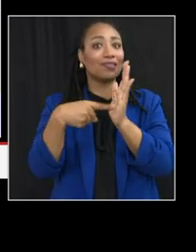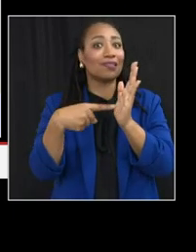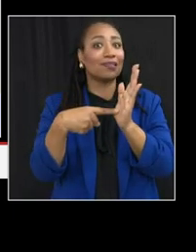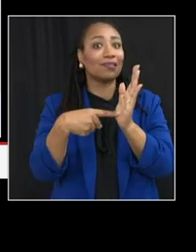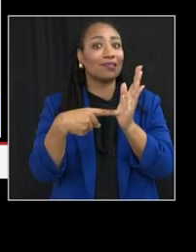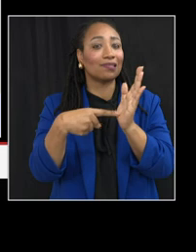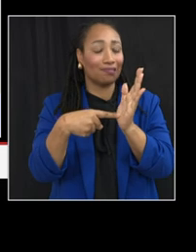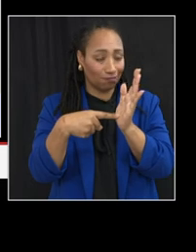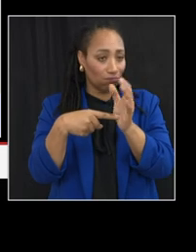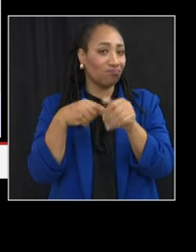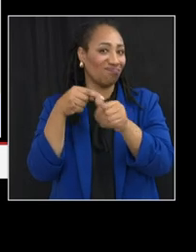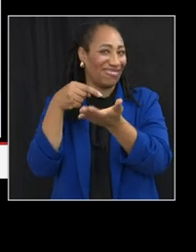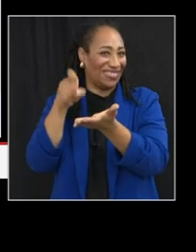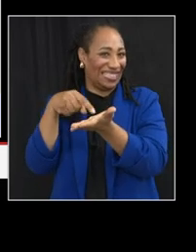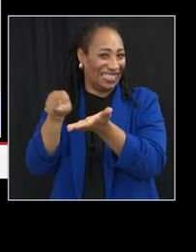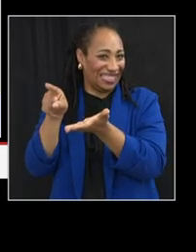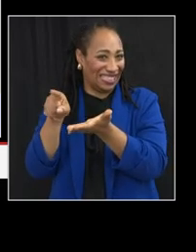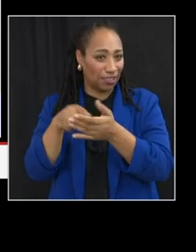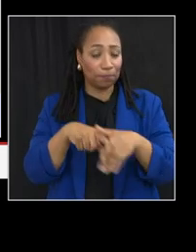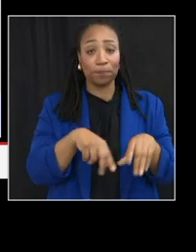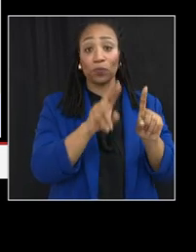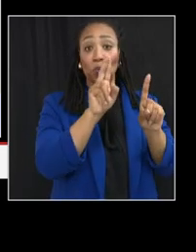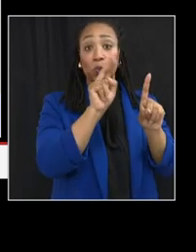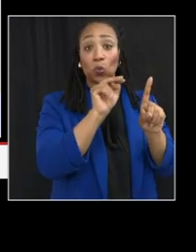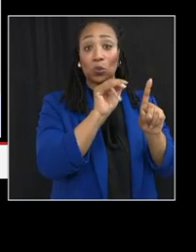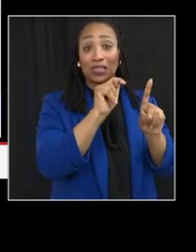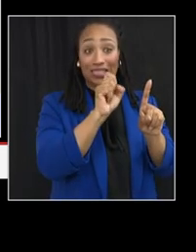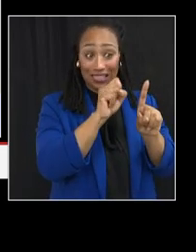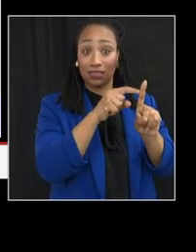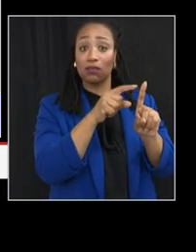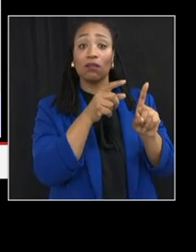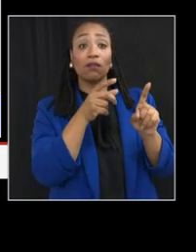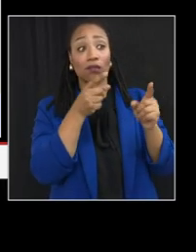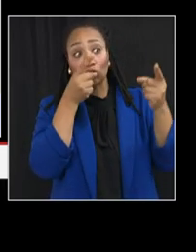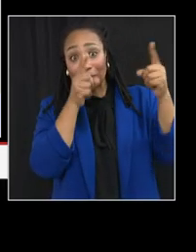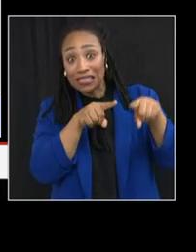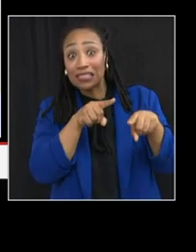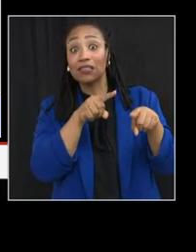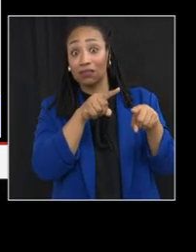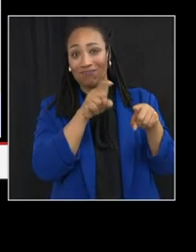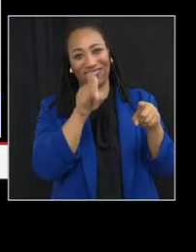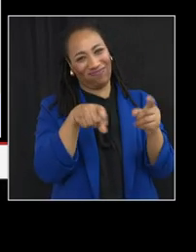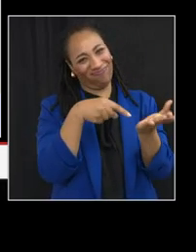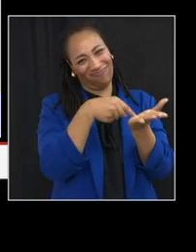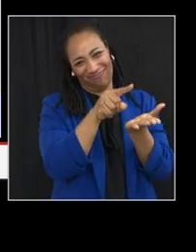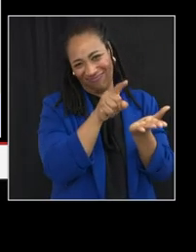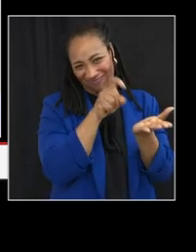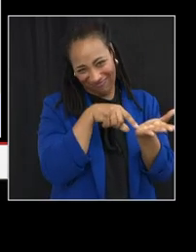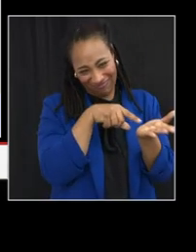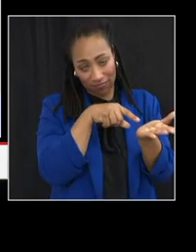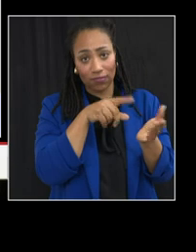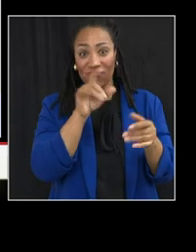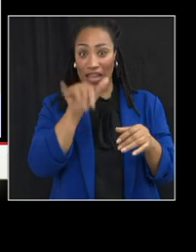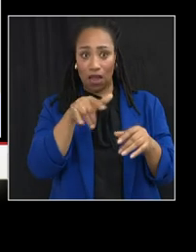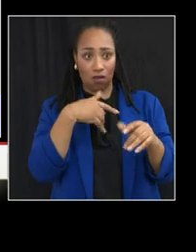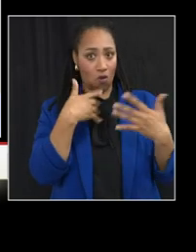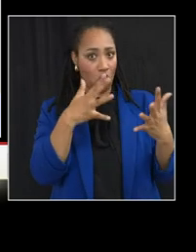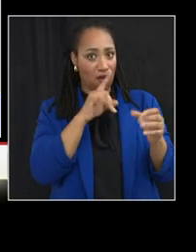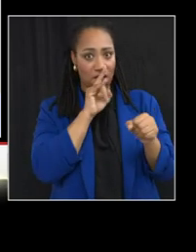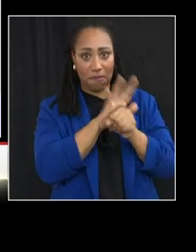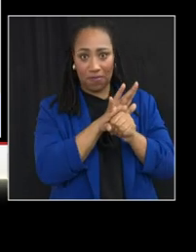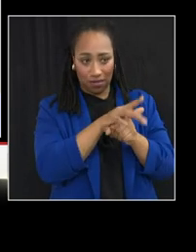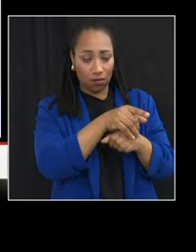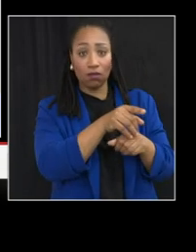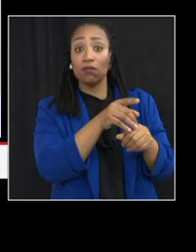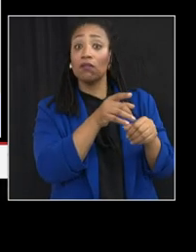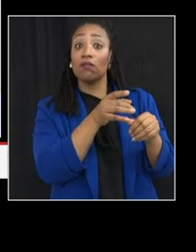on union agreements in which we've obligated ourselves to give increases to pay for our very hardworking employees. It's